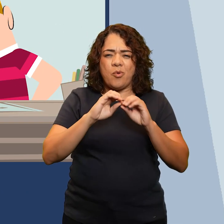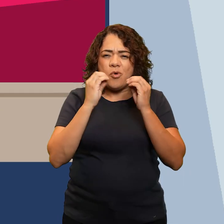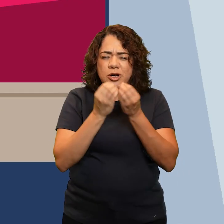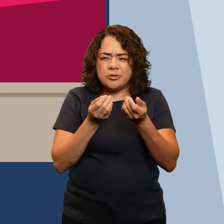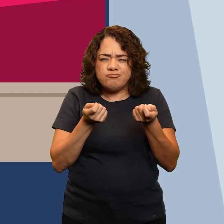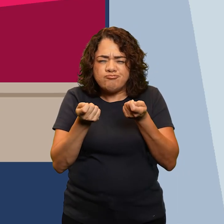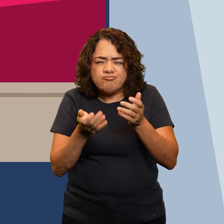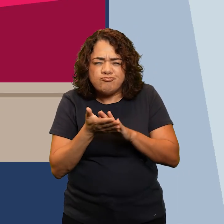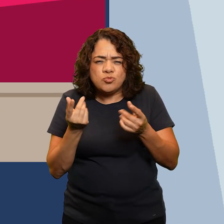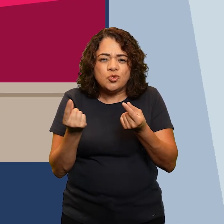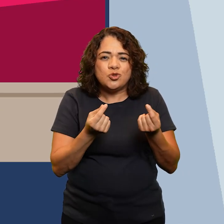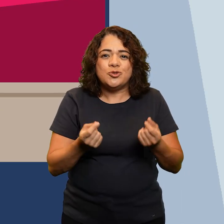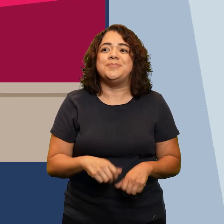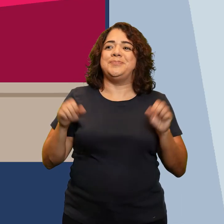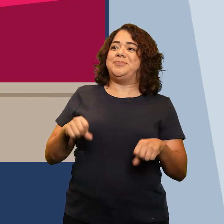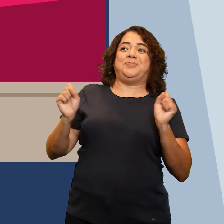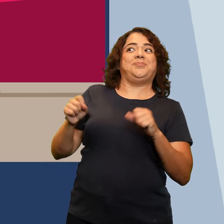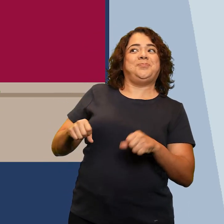governance.